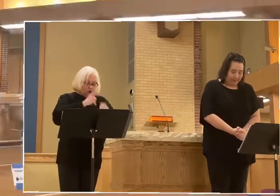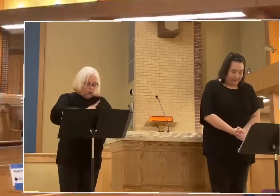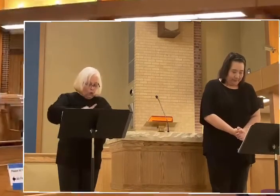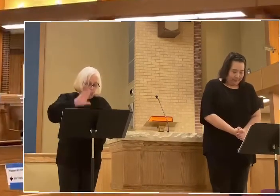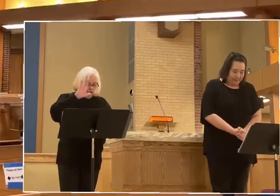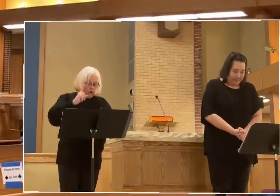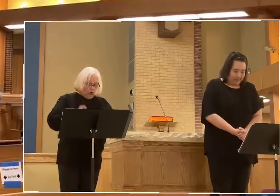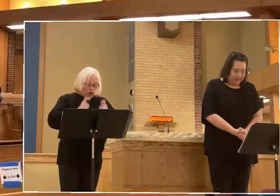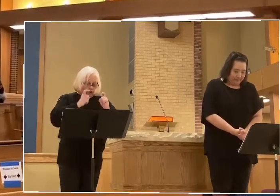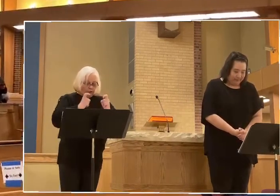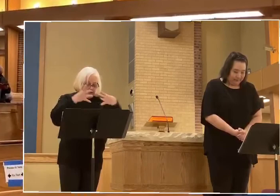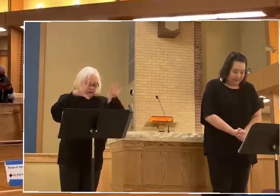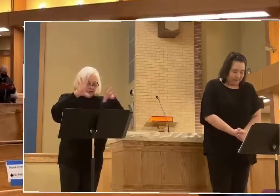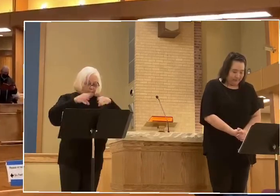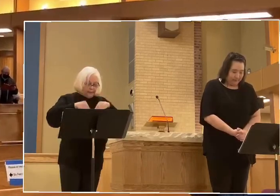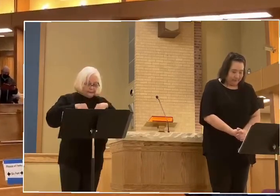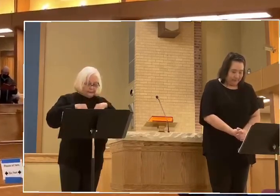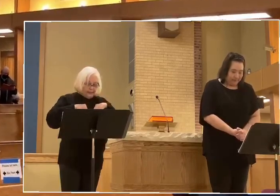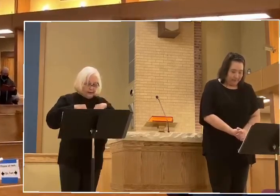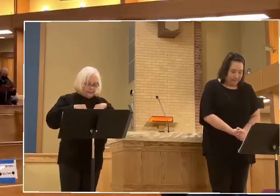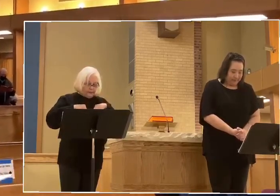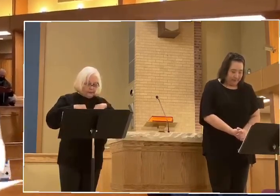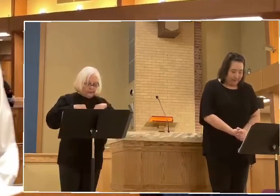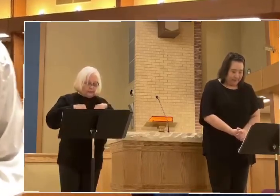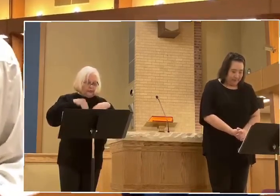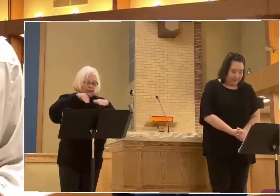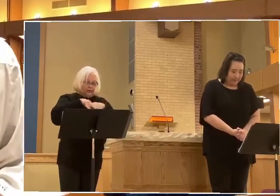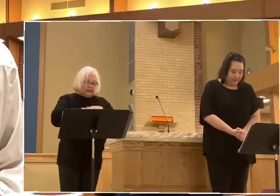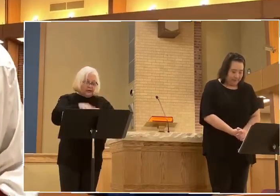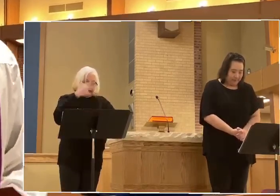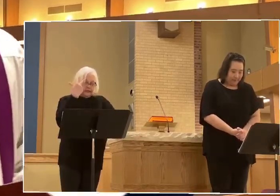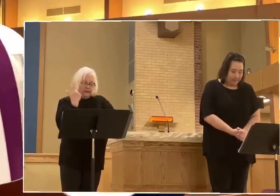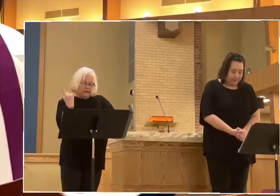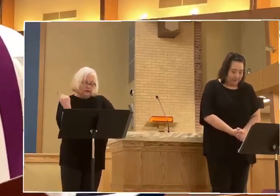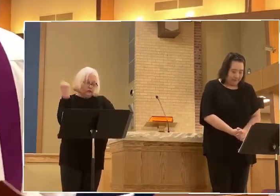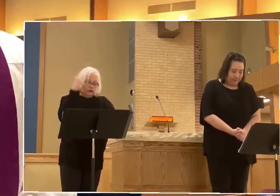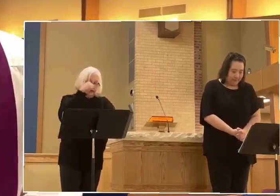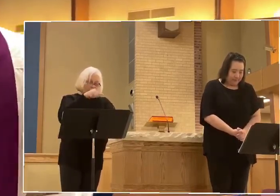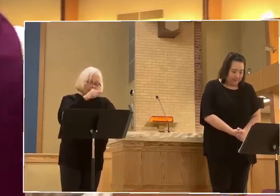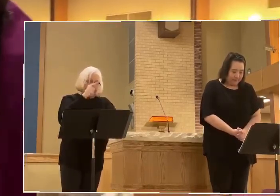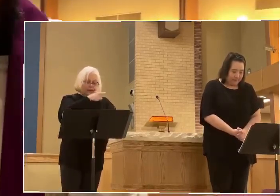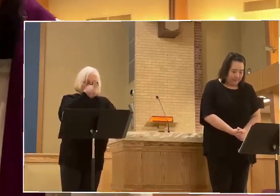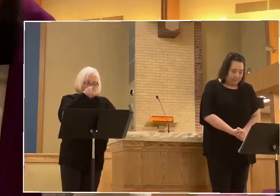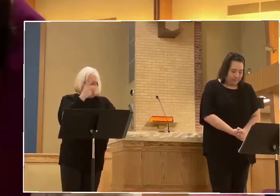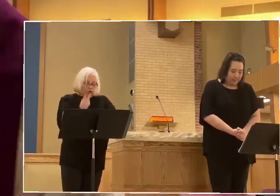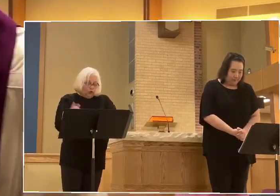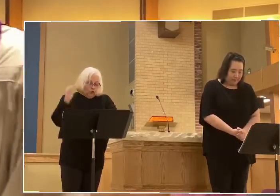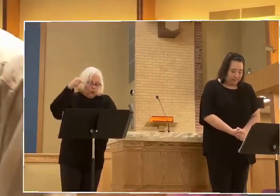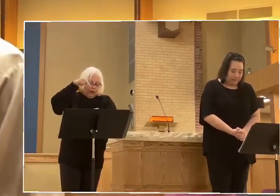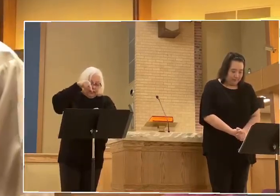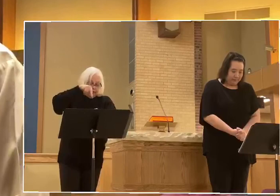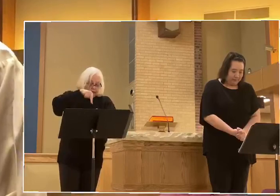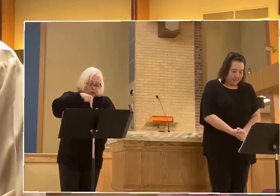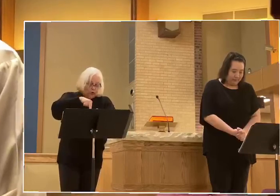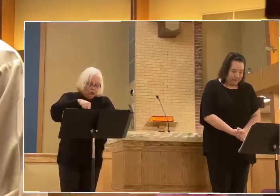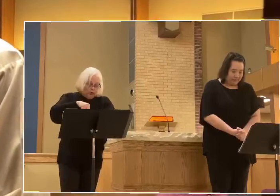Jesus, Lord, your gift accepted, in 3 days you